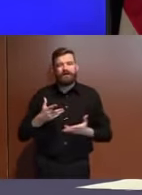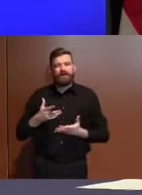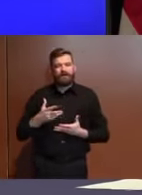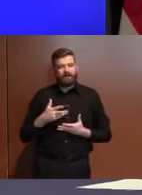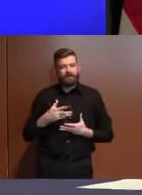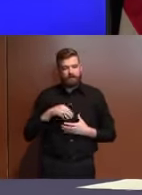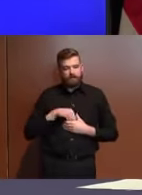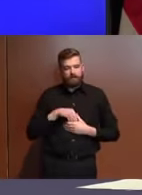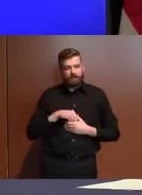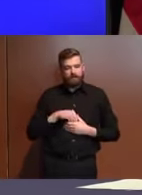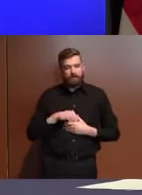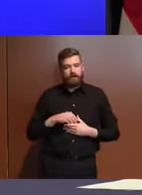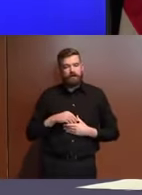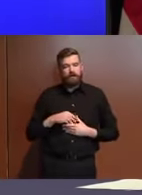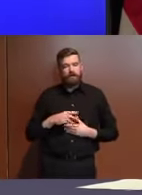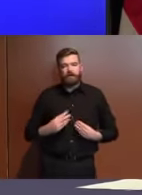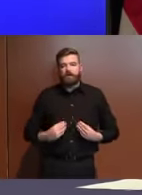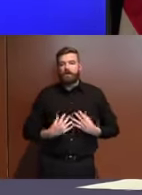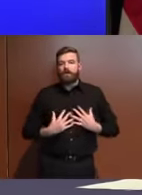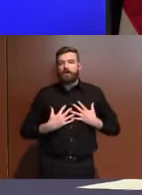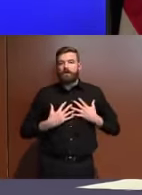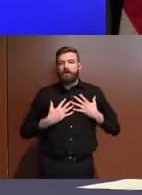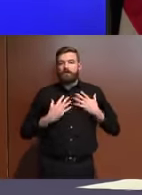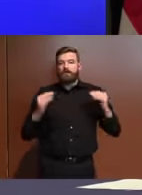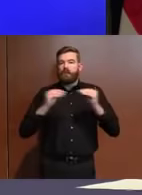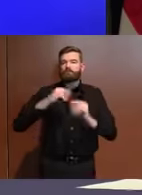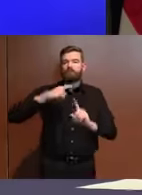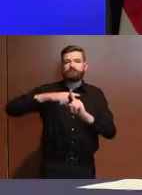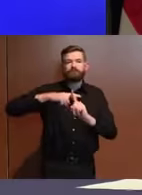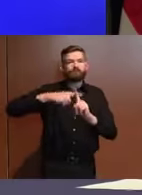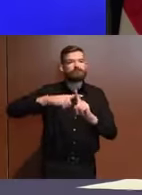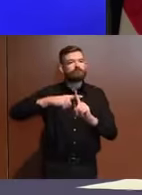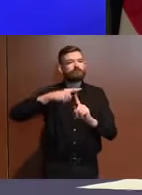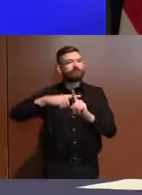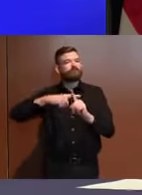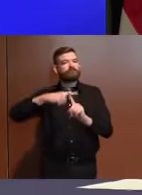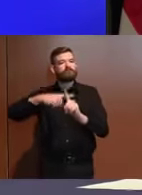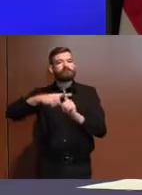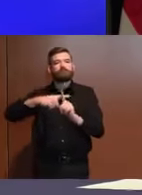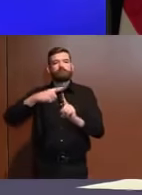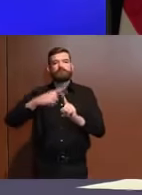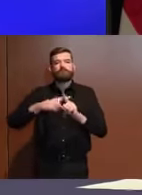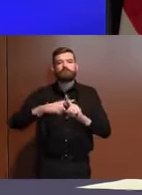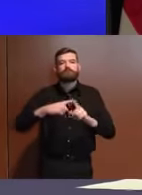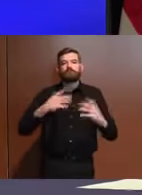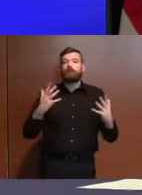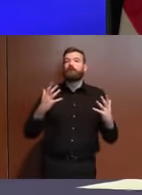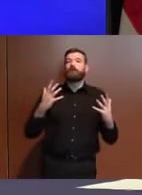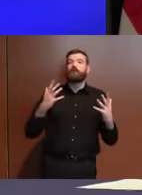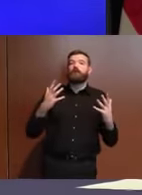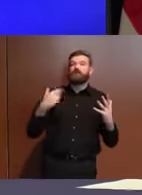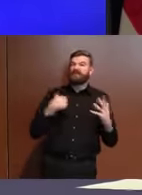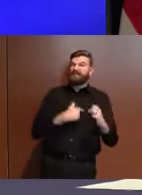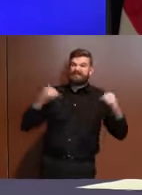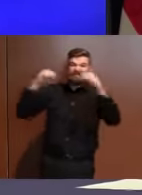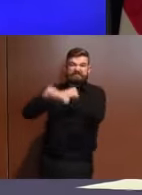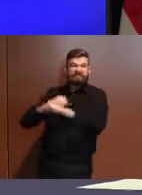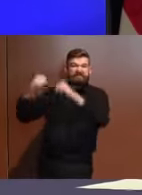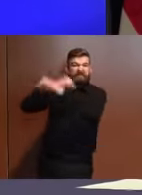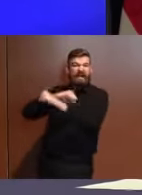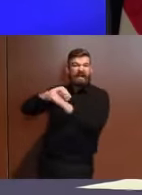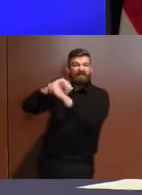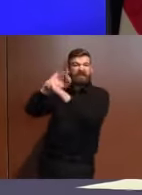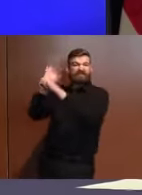in a way, it is beginning to make some of the big fights that we've had over the past number of years, if